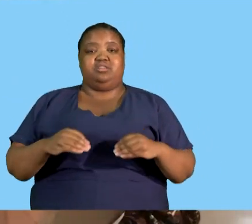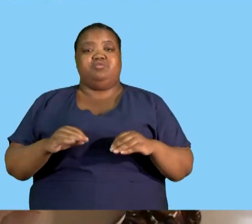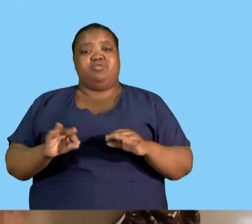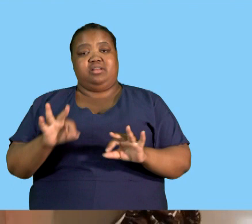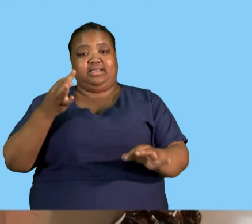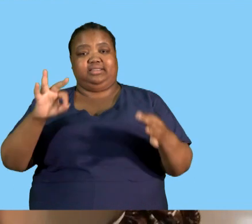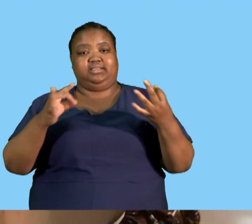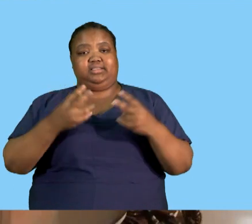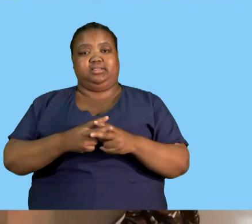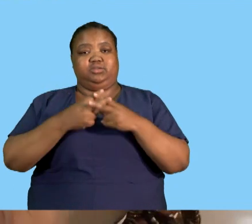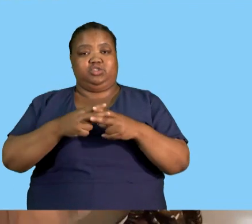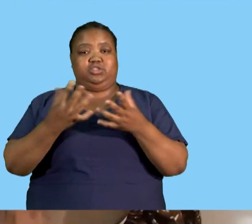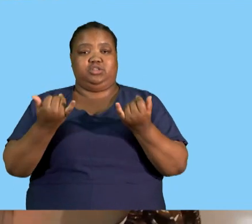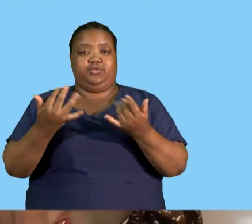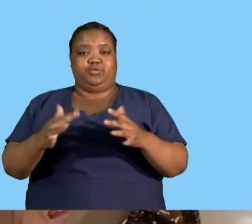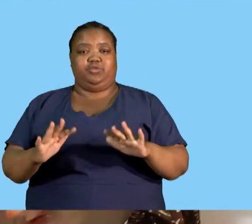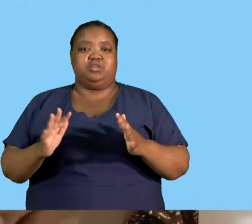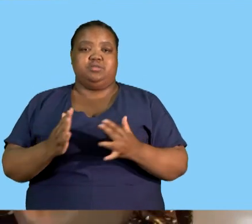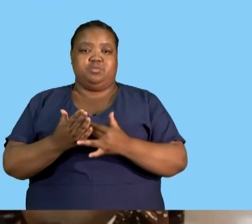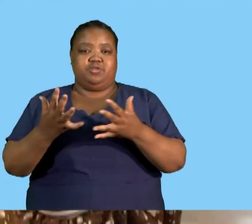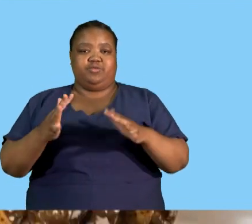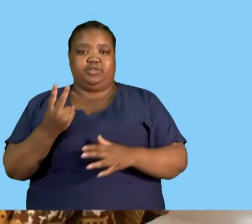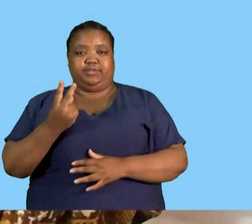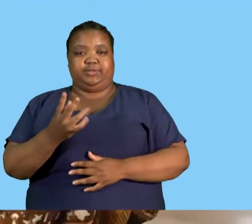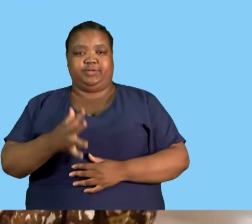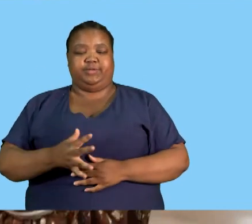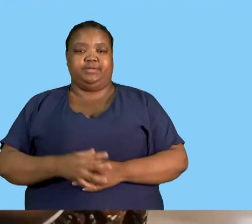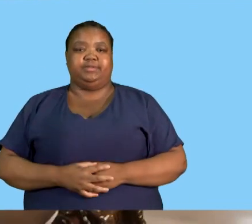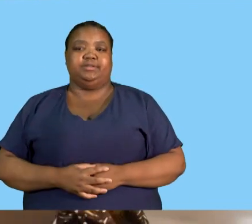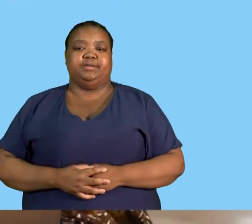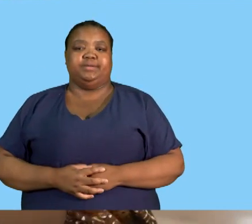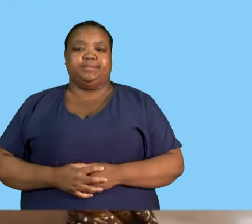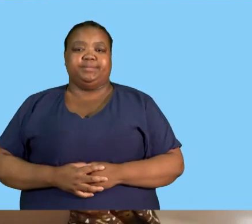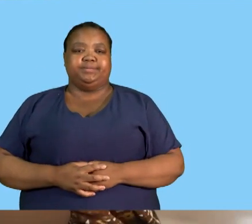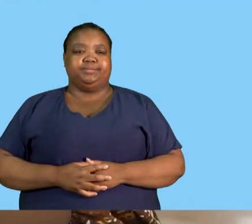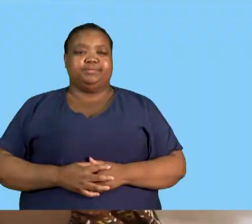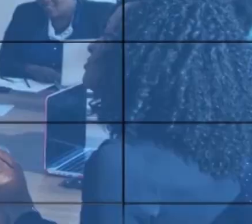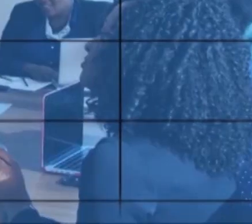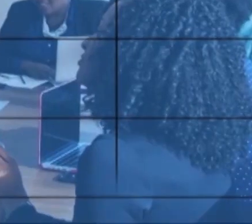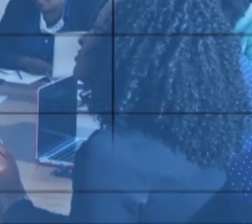of this lesson. Don't forget, we are doing industrial analysis tools. So I'll see you after the break.